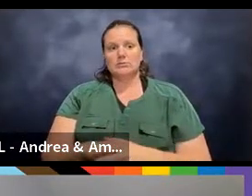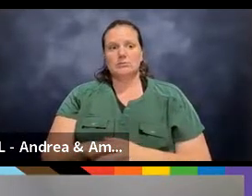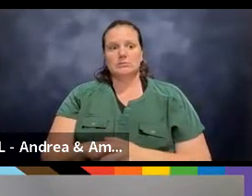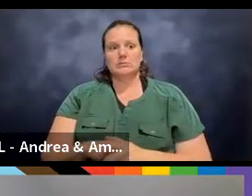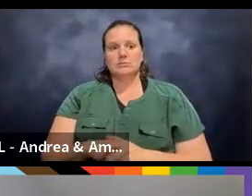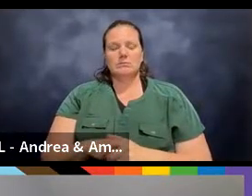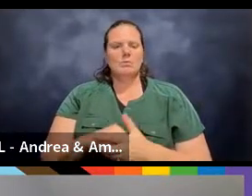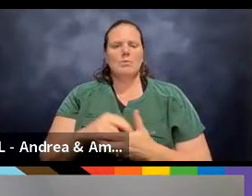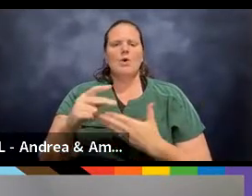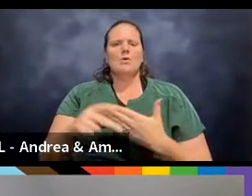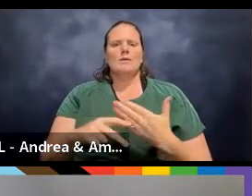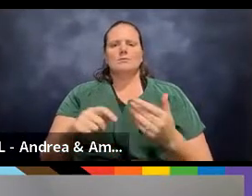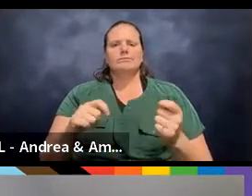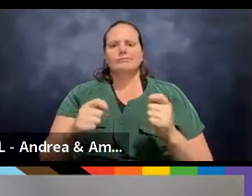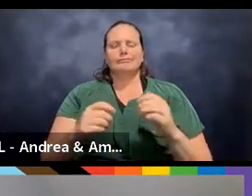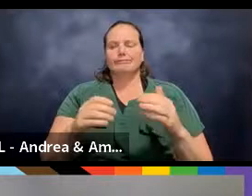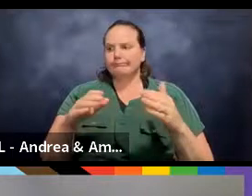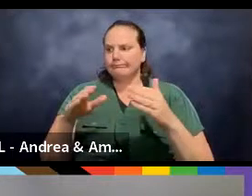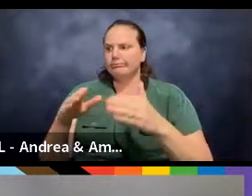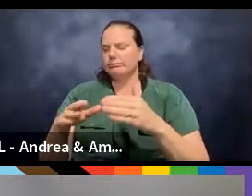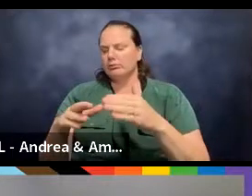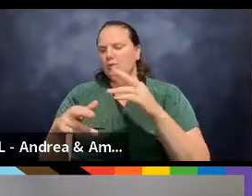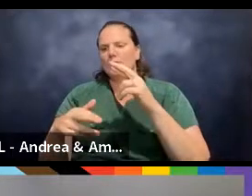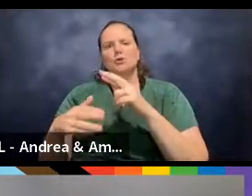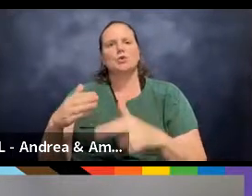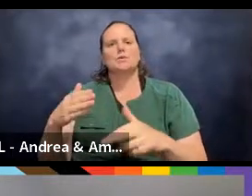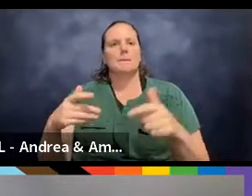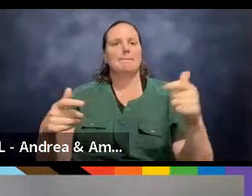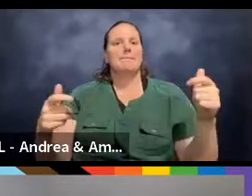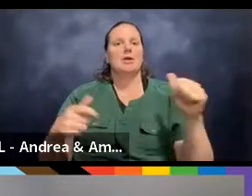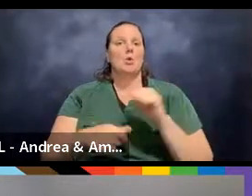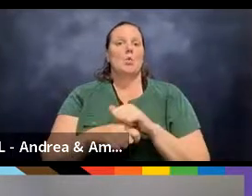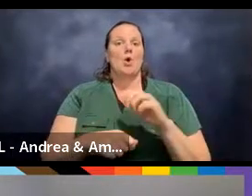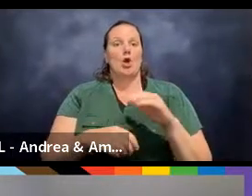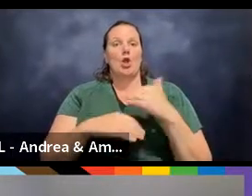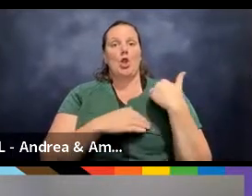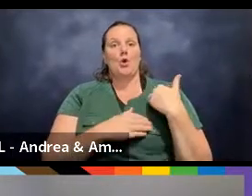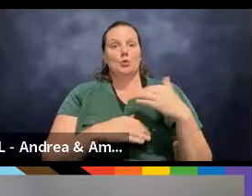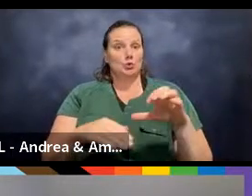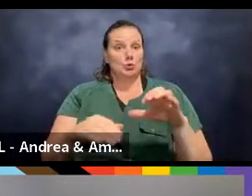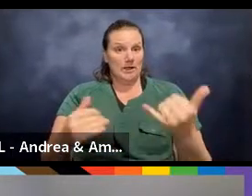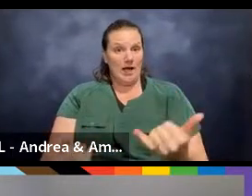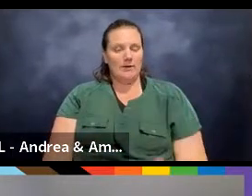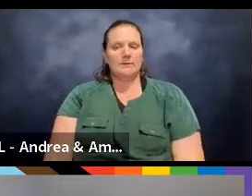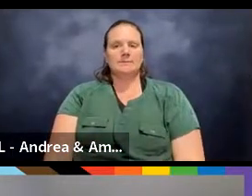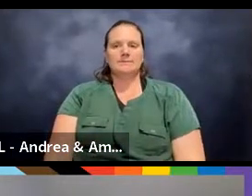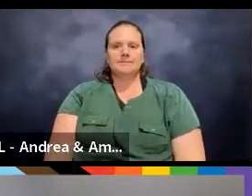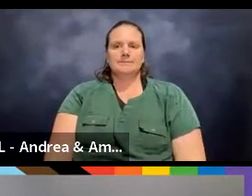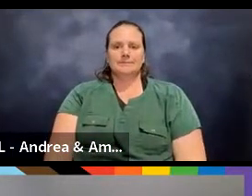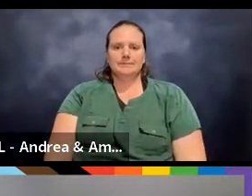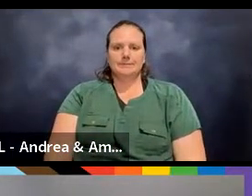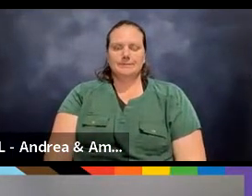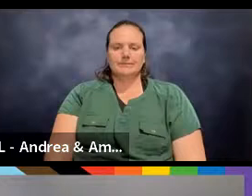program really meaningful shifts as a result of this massive workload that you all are doing right now?